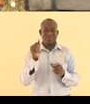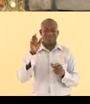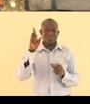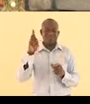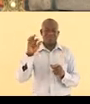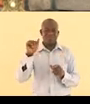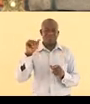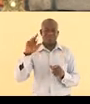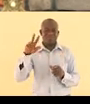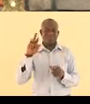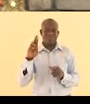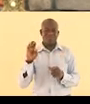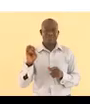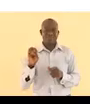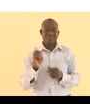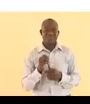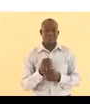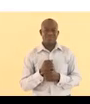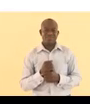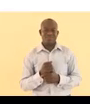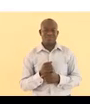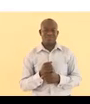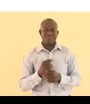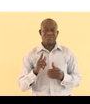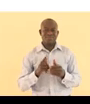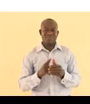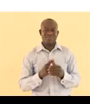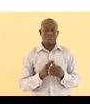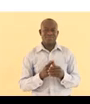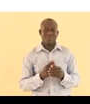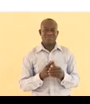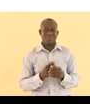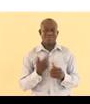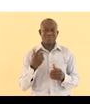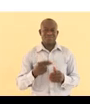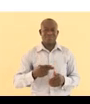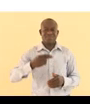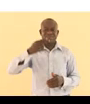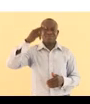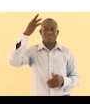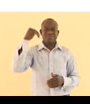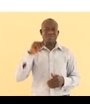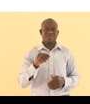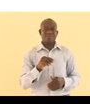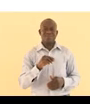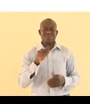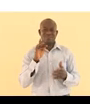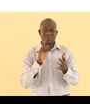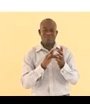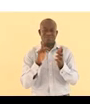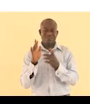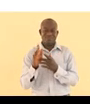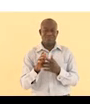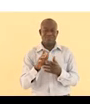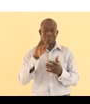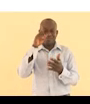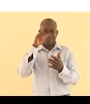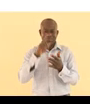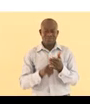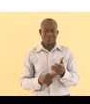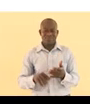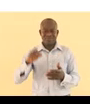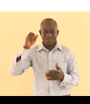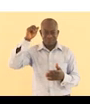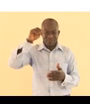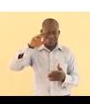admiration, astonishment. They first spoke highly of Jesus. Say, see what gracious words